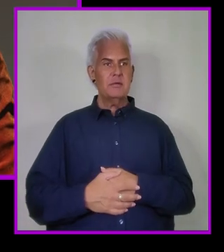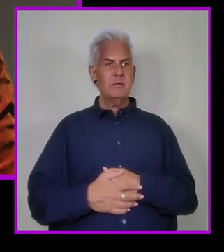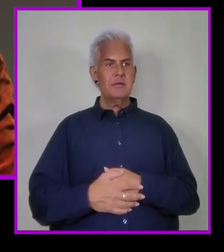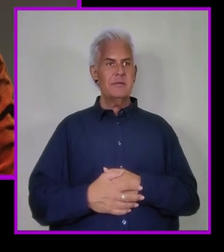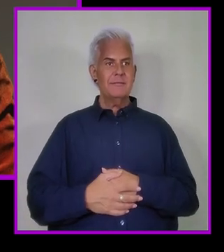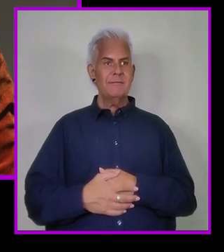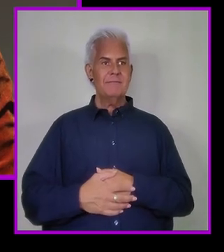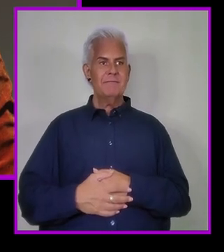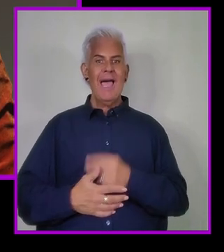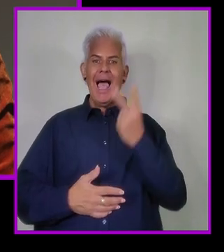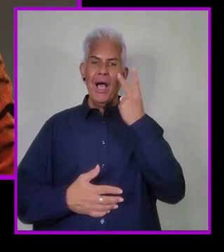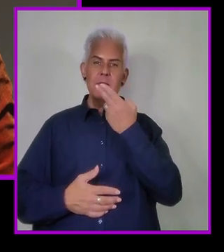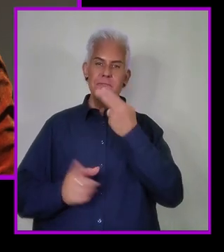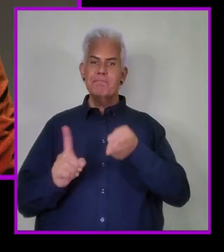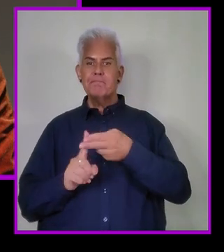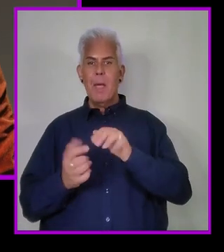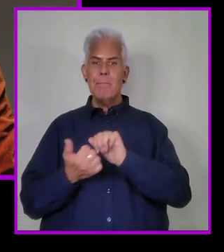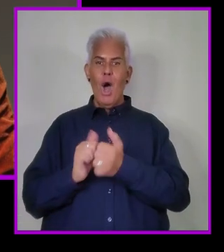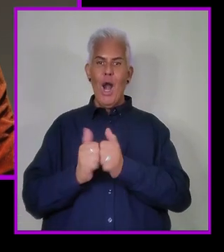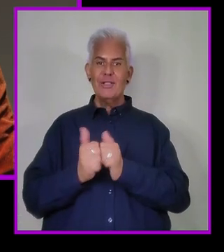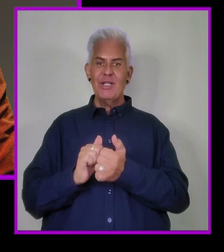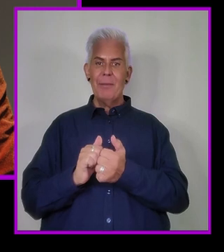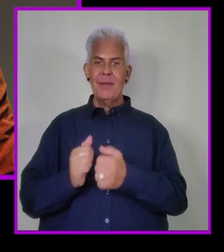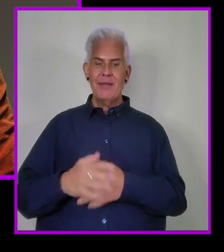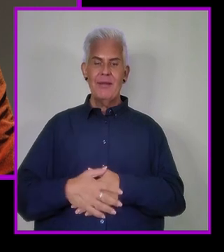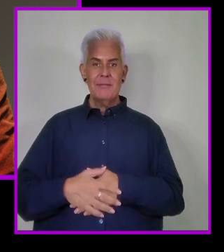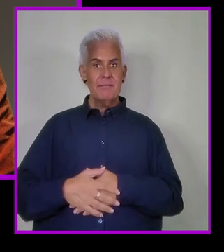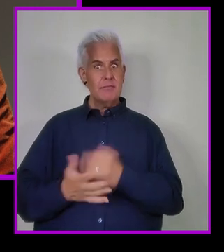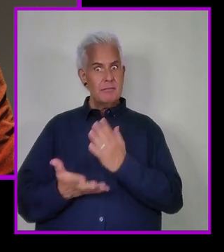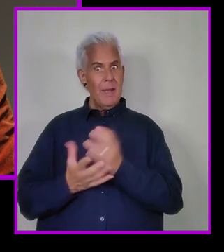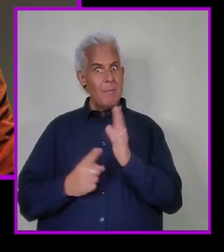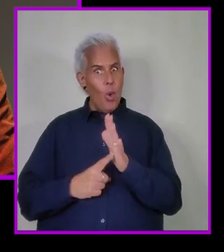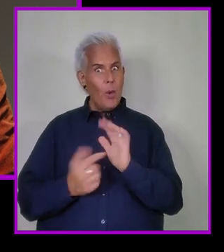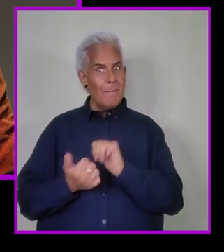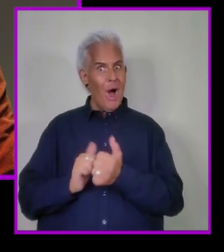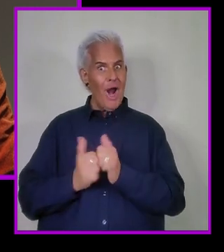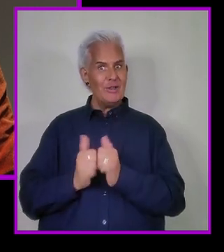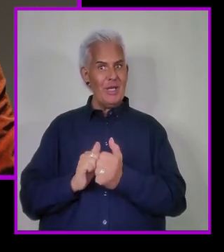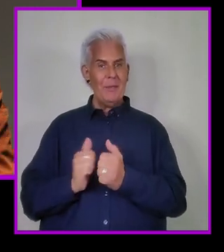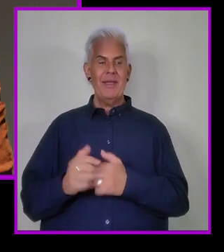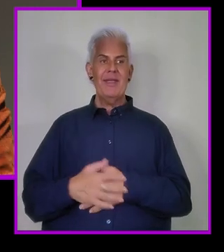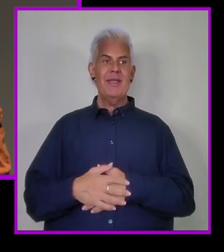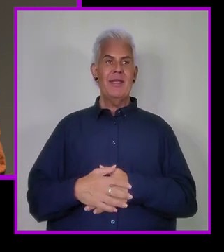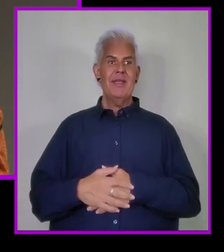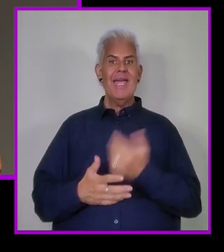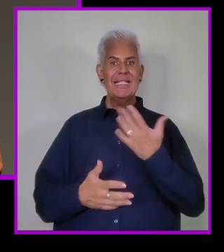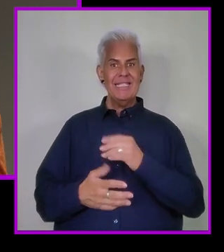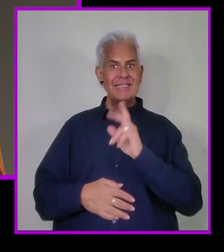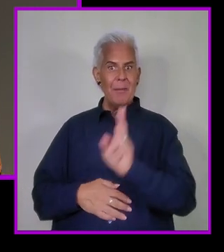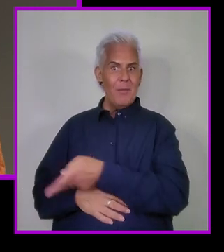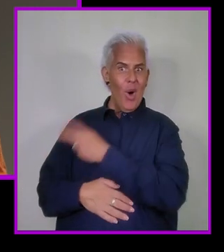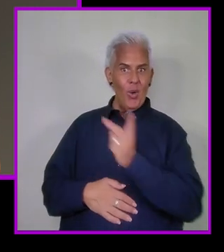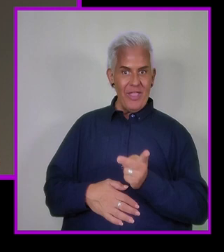know, I always see it as a partnership. You know, it is a partnership and a really important one. But it requires both